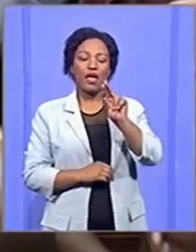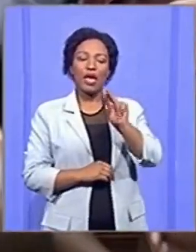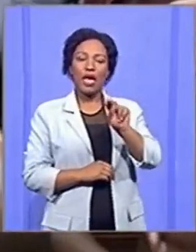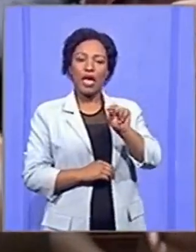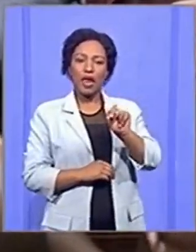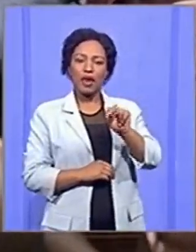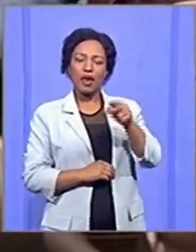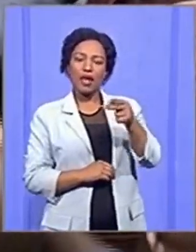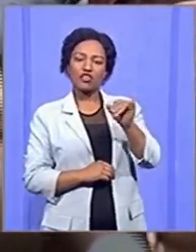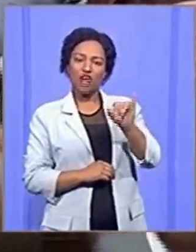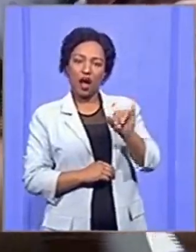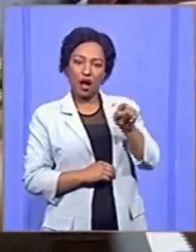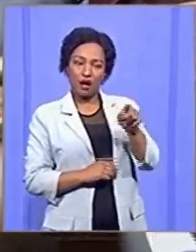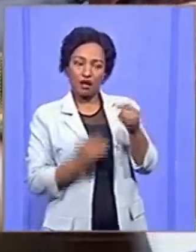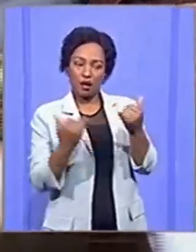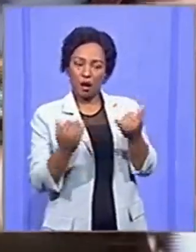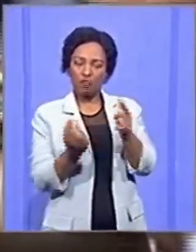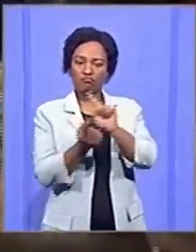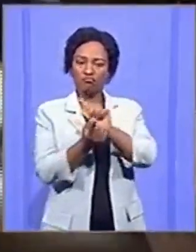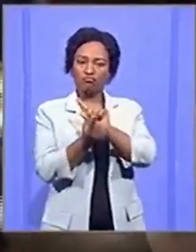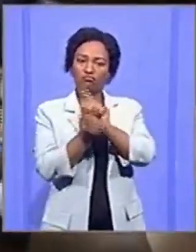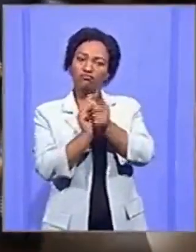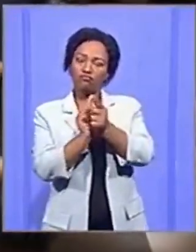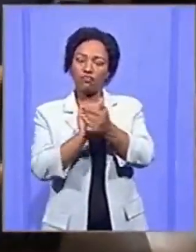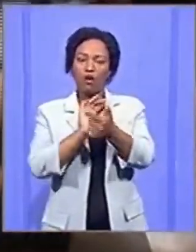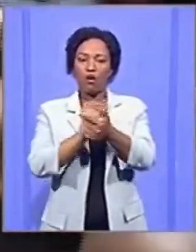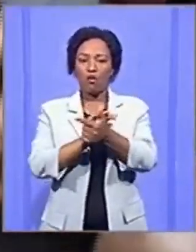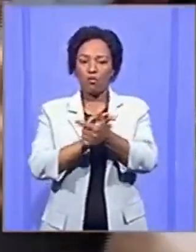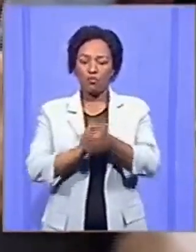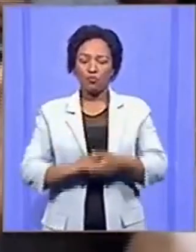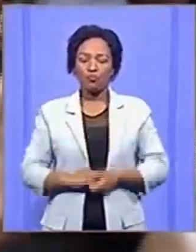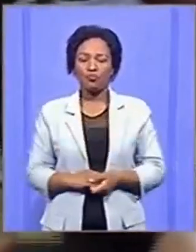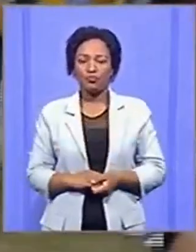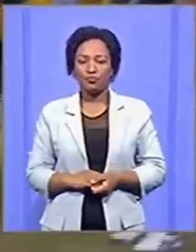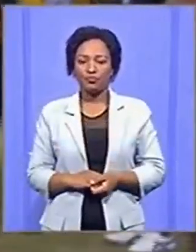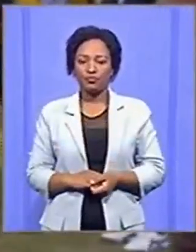NHI ya tlenegisitswe go nna molao.